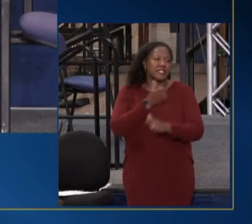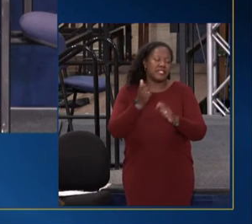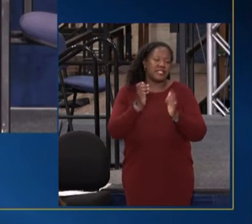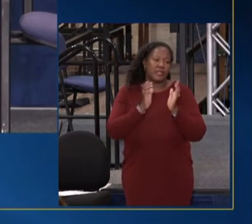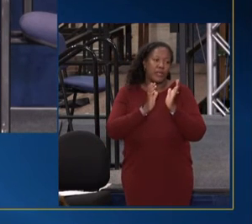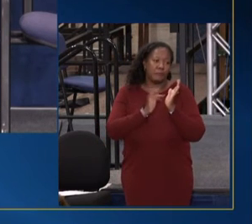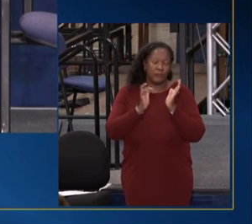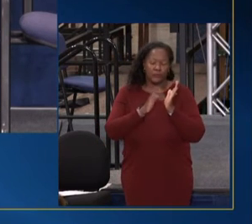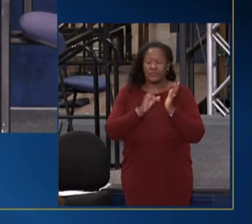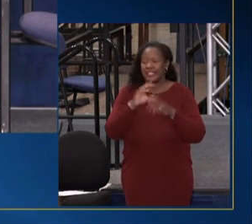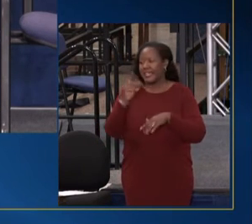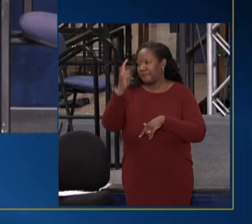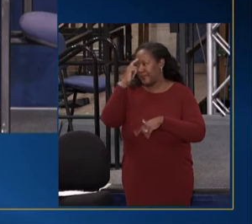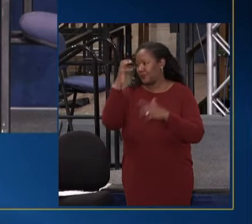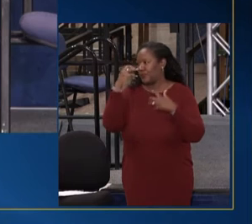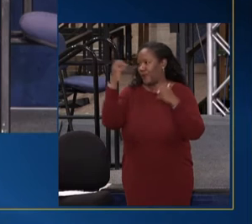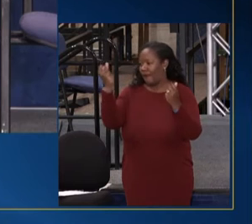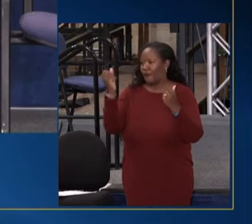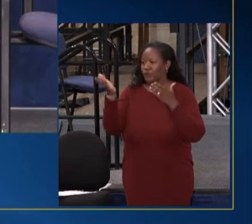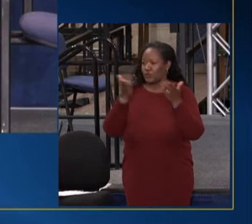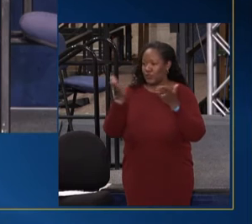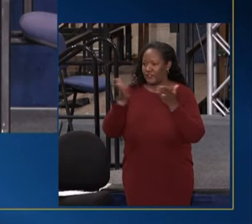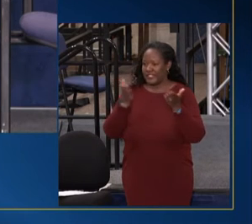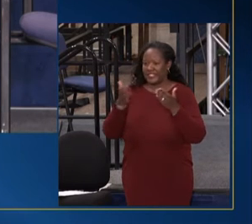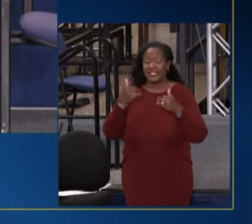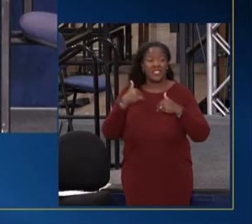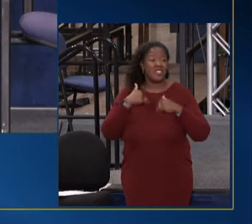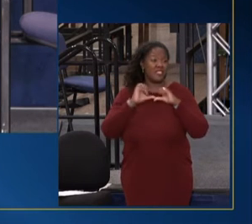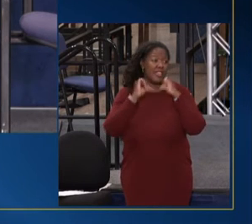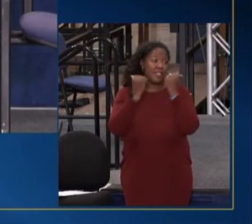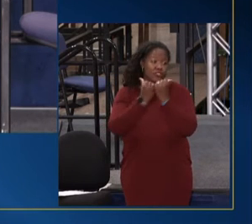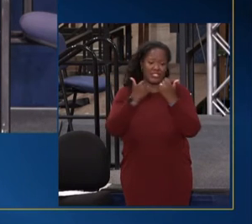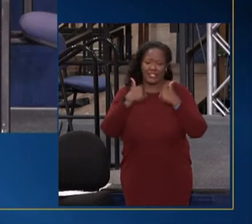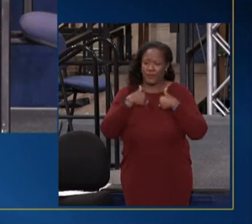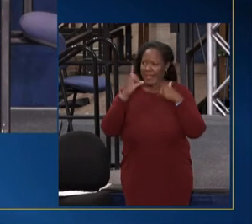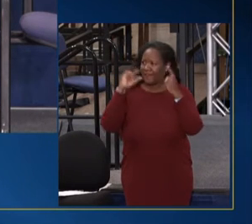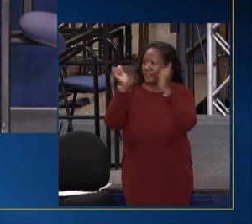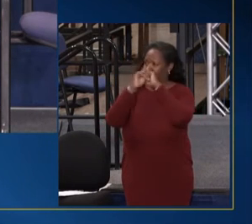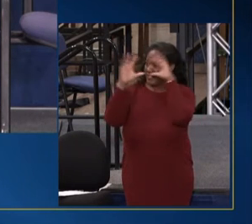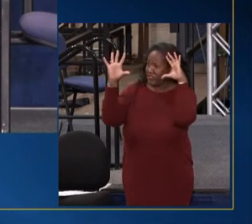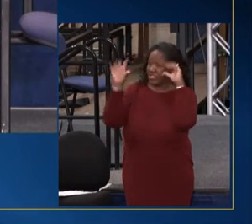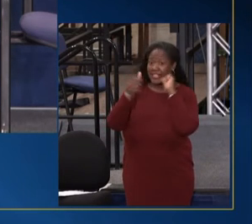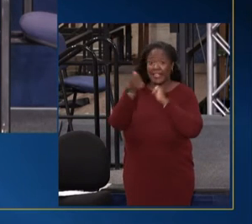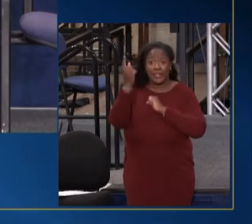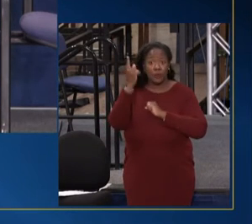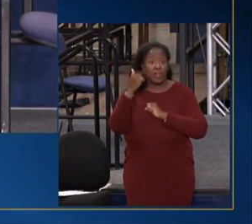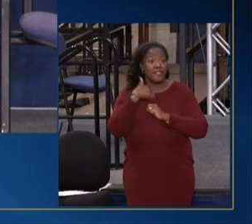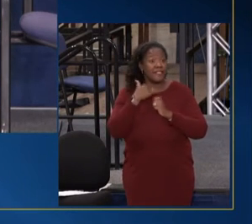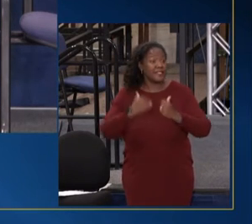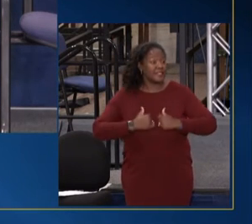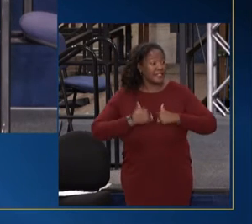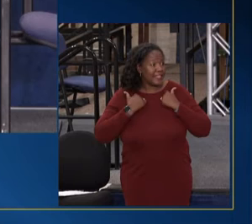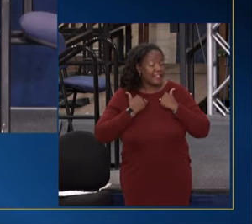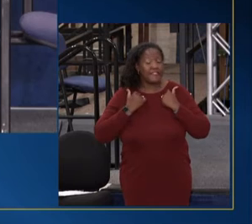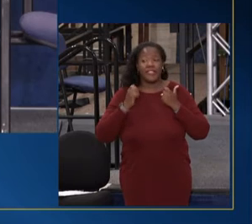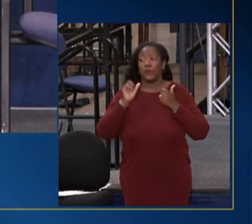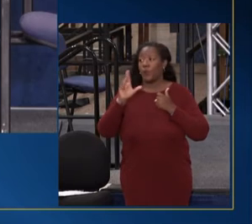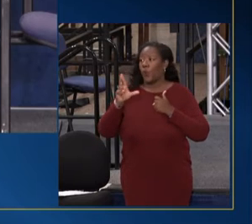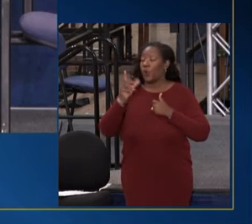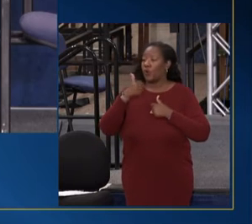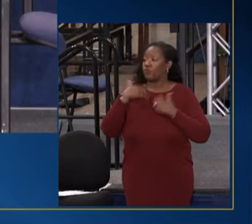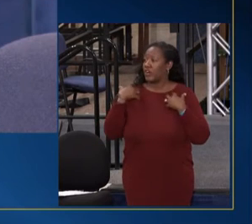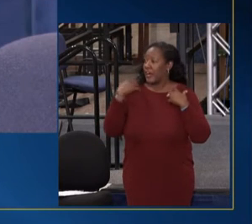An agency that really has a vision that anybody at risk for living with or in recovery from substance use or mental health